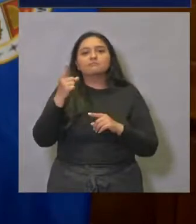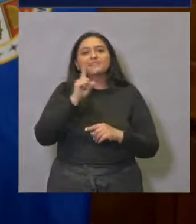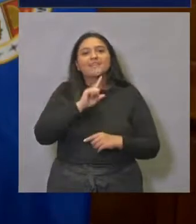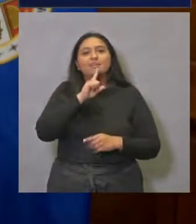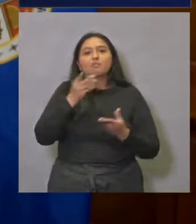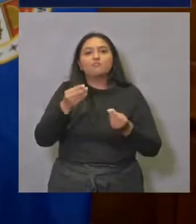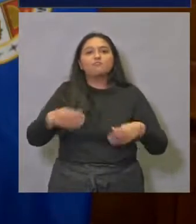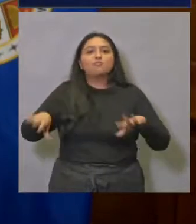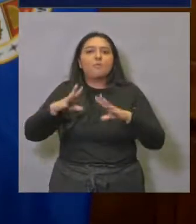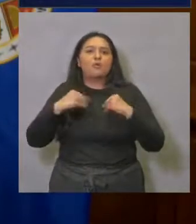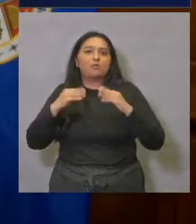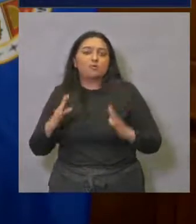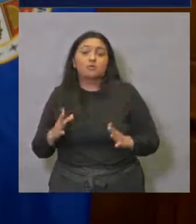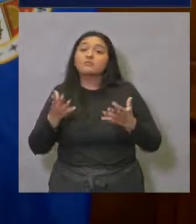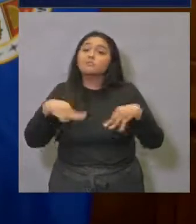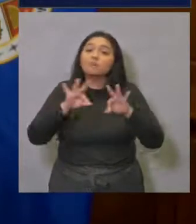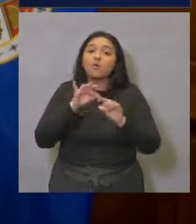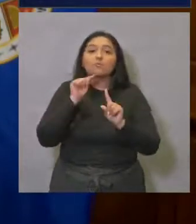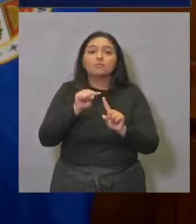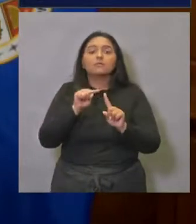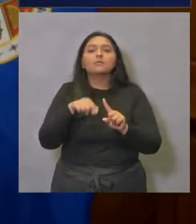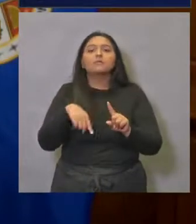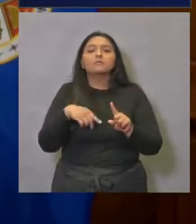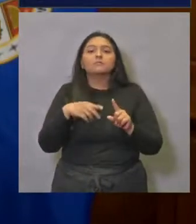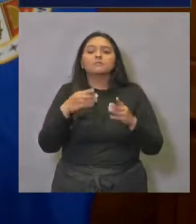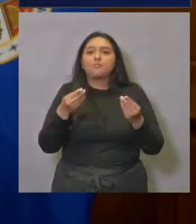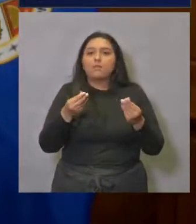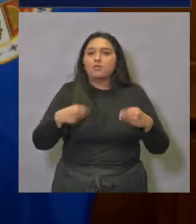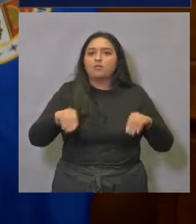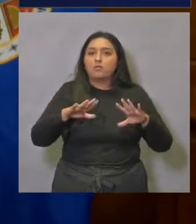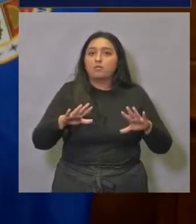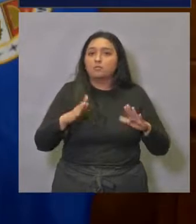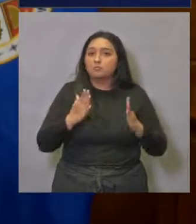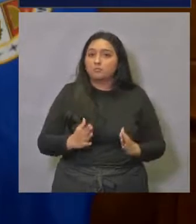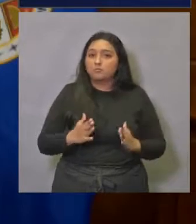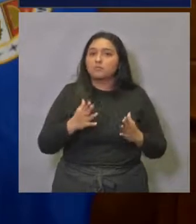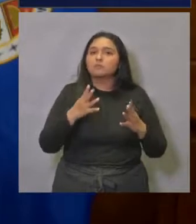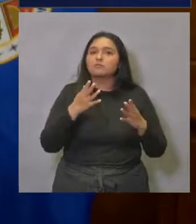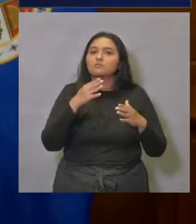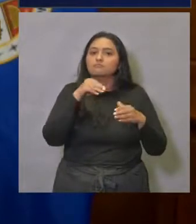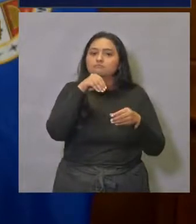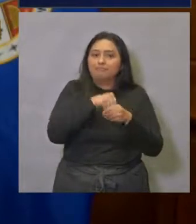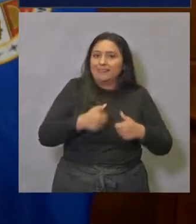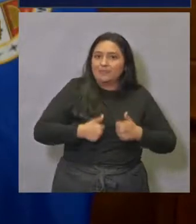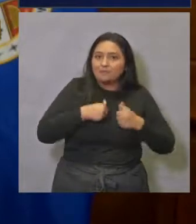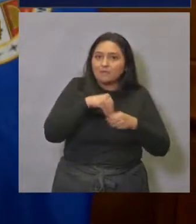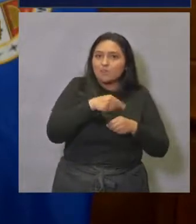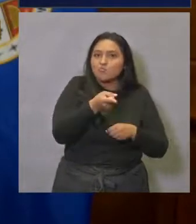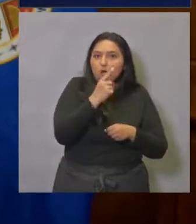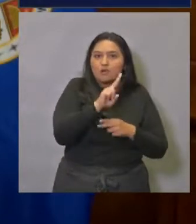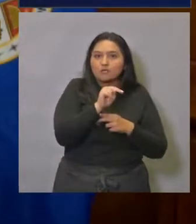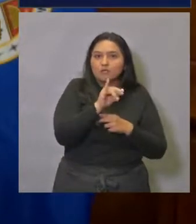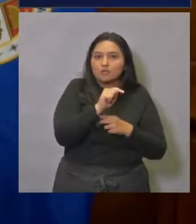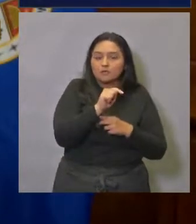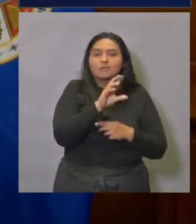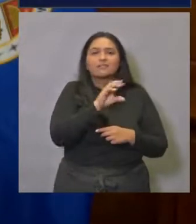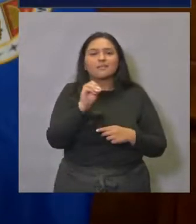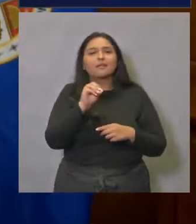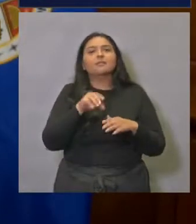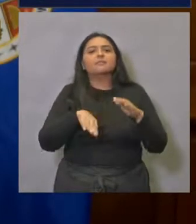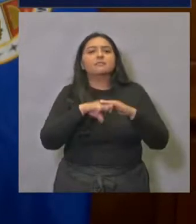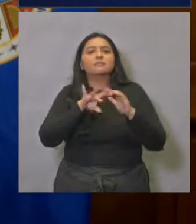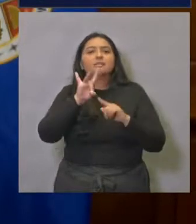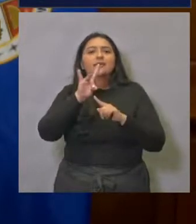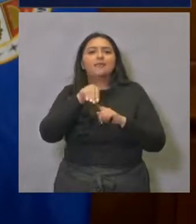long as the property owner occupies one of the units. They must also have annual household incomes of up to 80% of